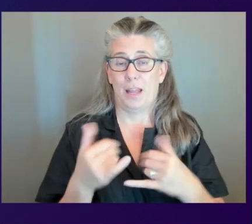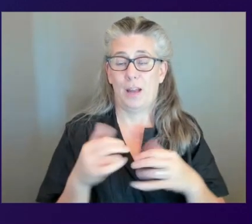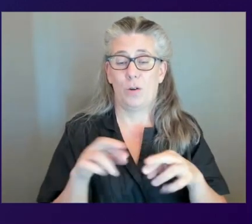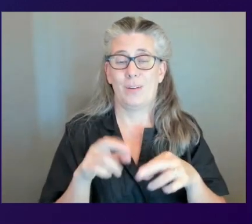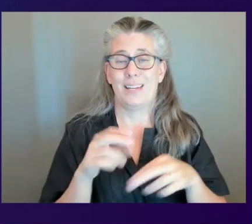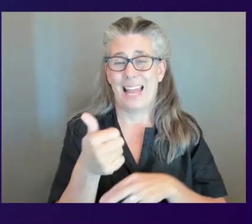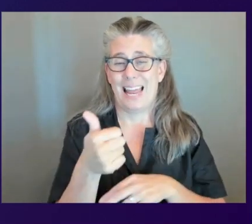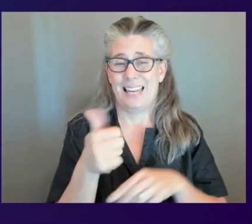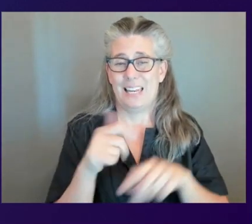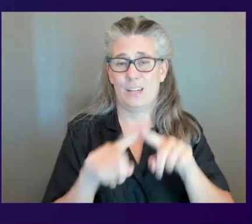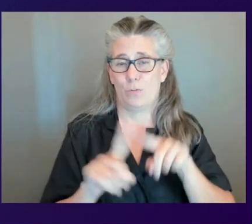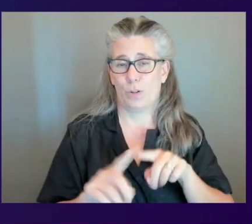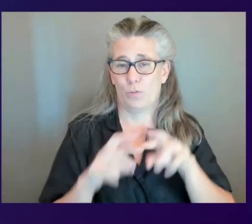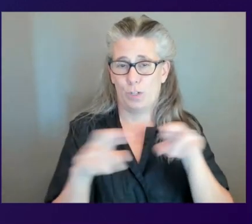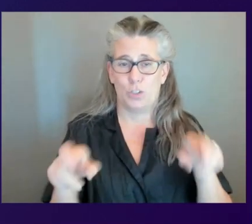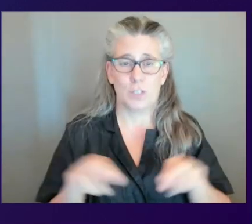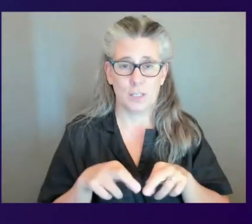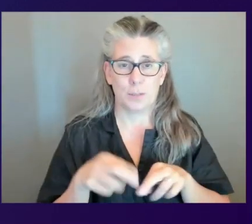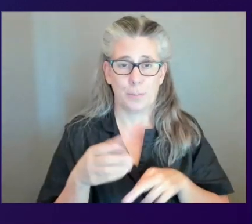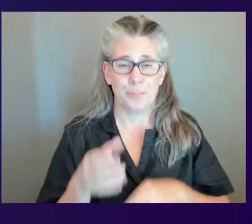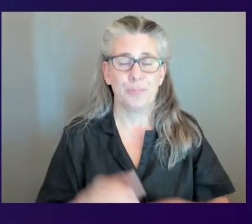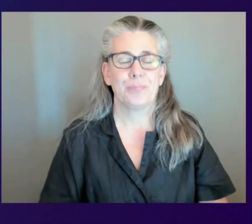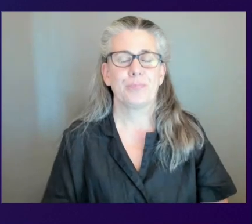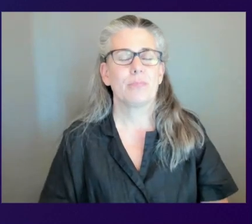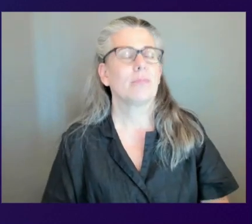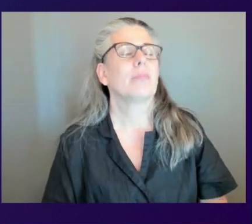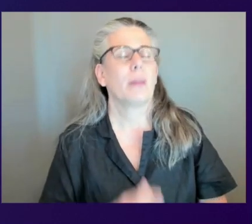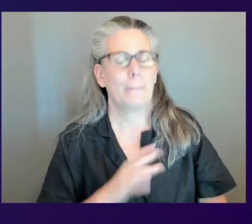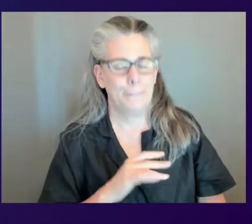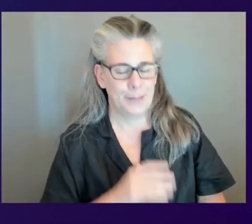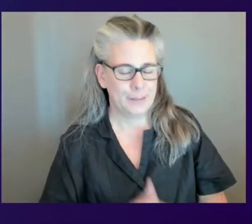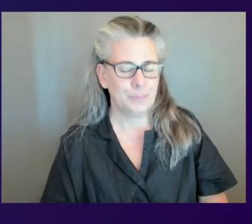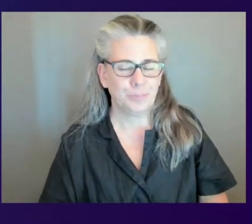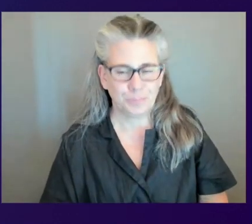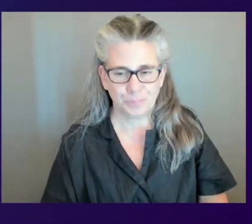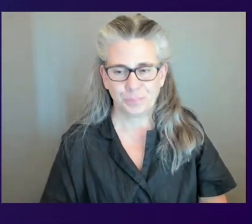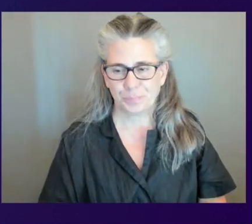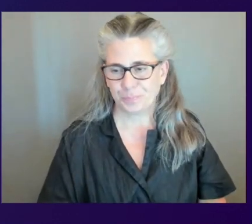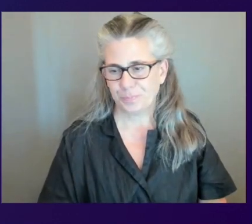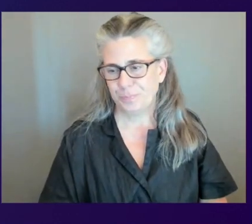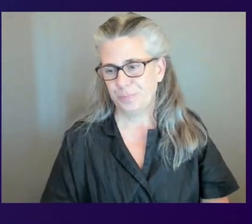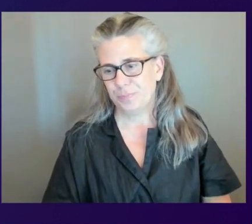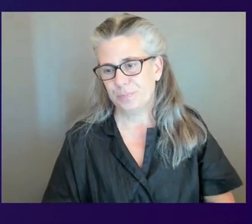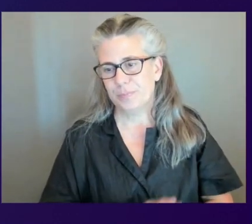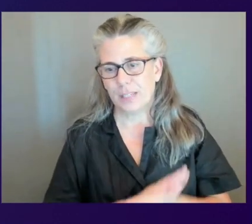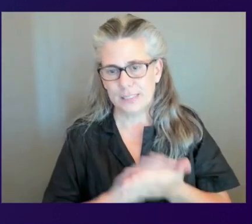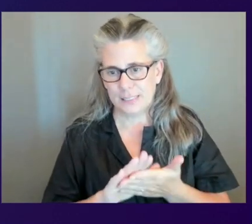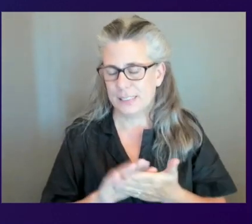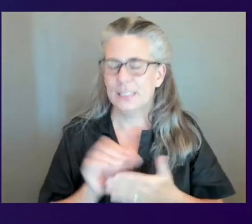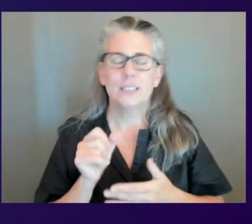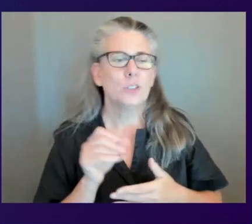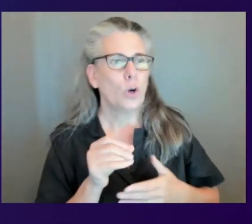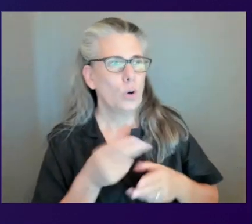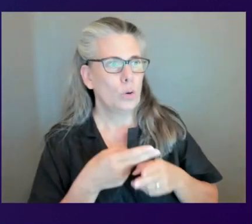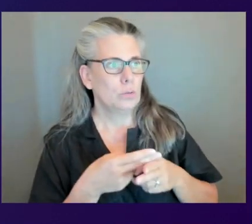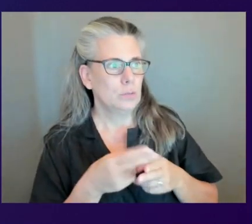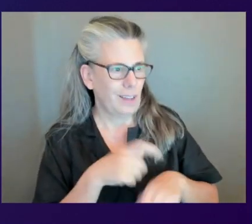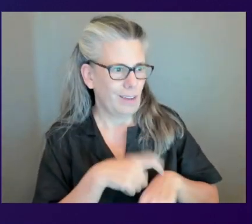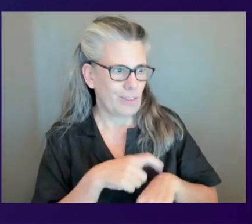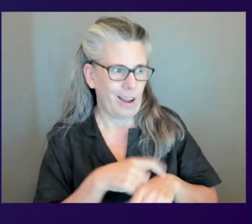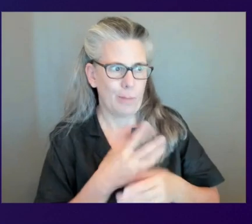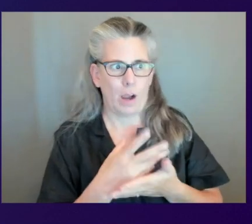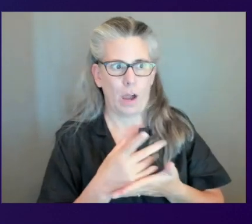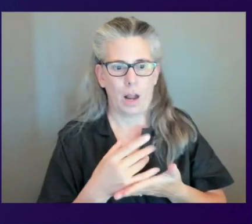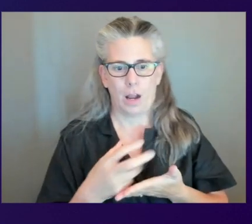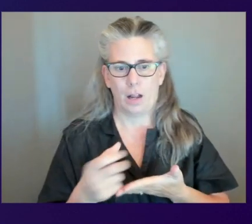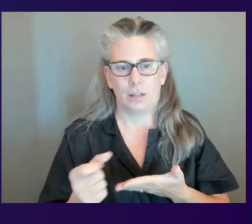Great. Very nice. Very nice, Rich. Okay, so we're running short on time here. We've learned a lot, I have